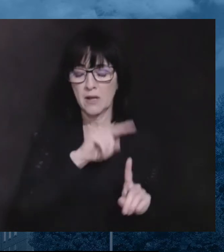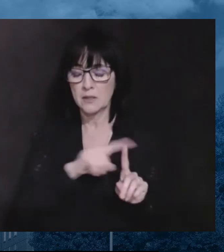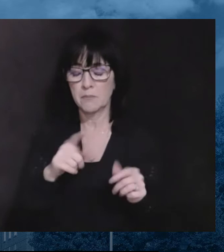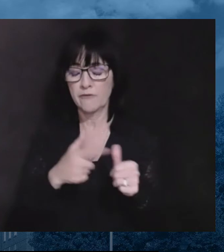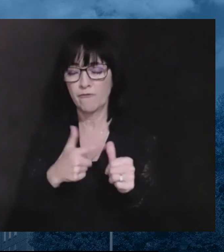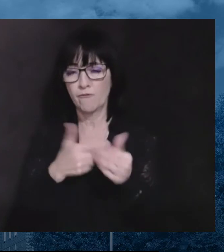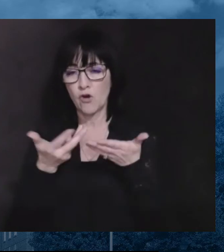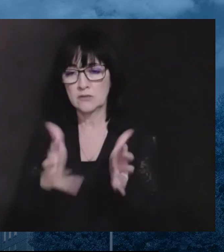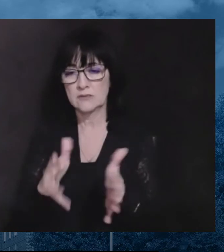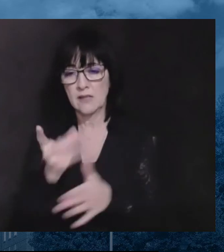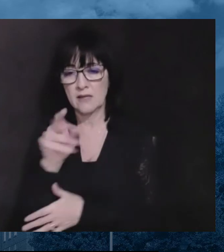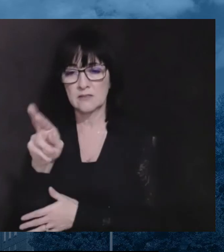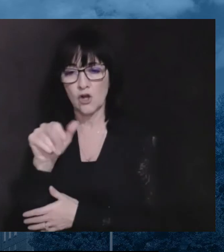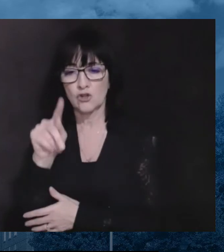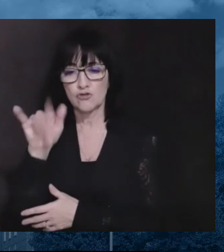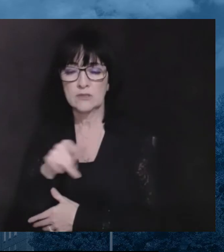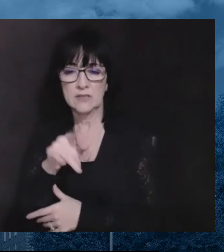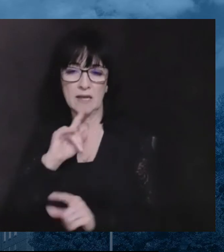to this question.